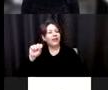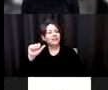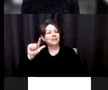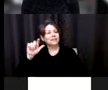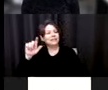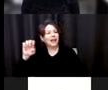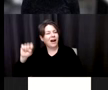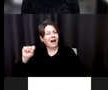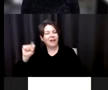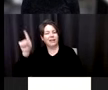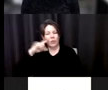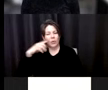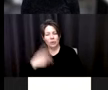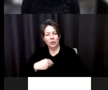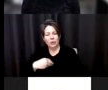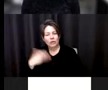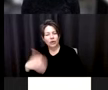just so rich.